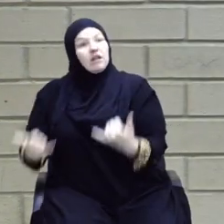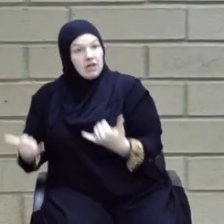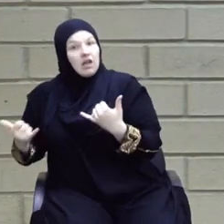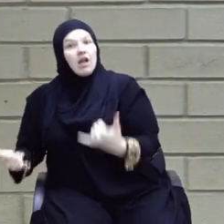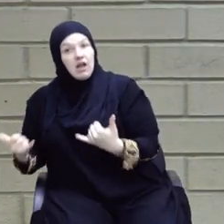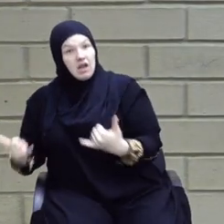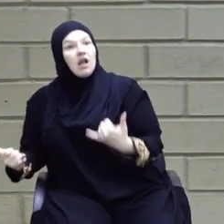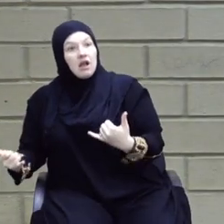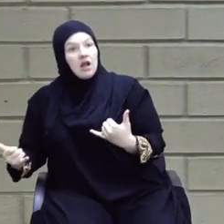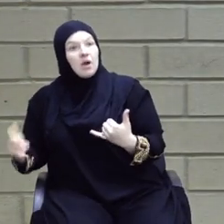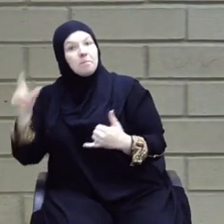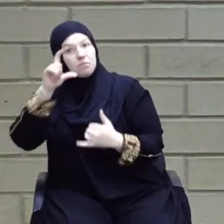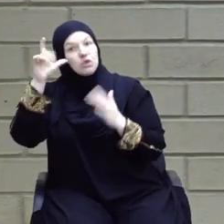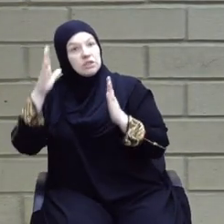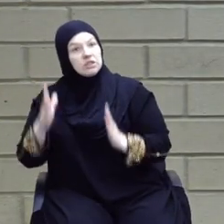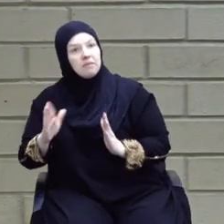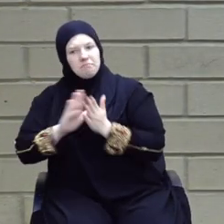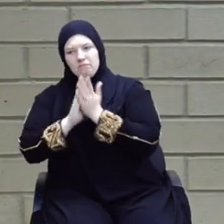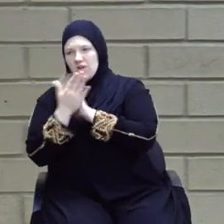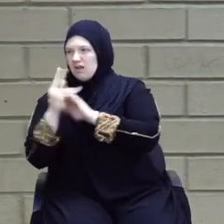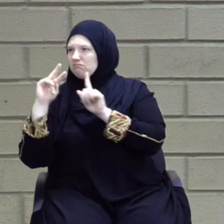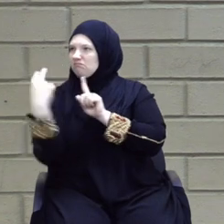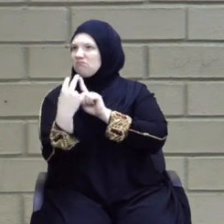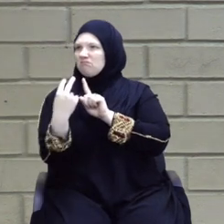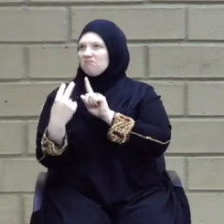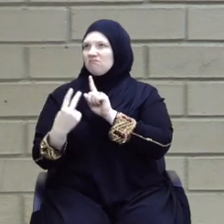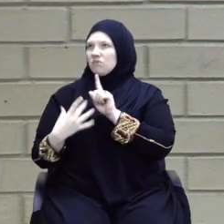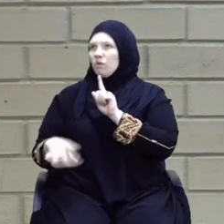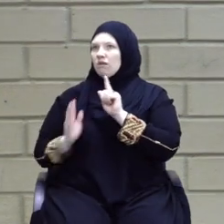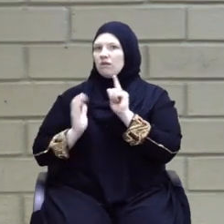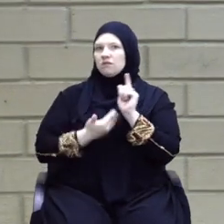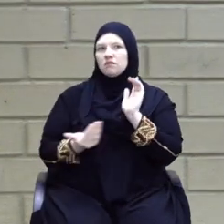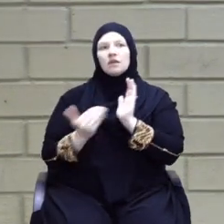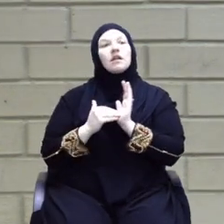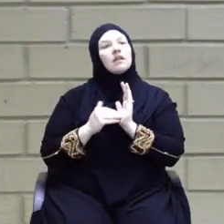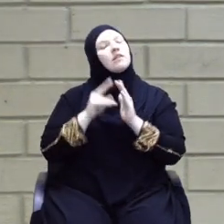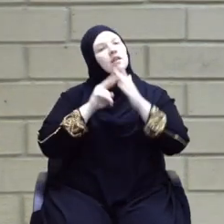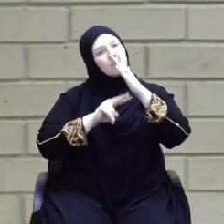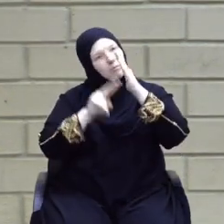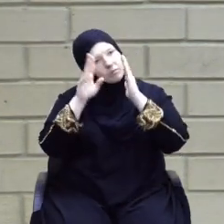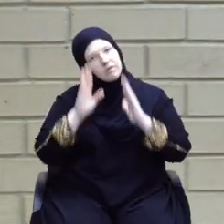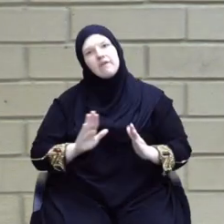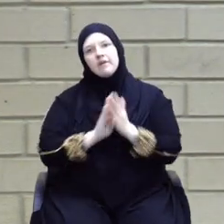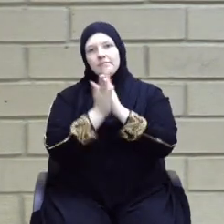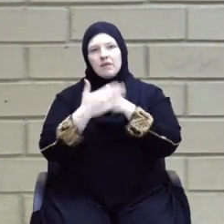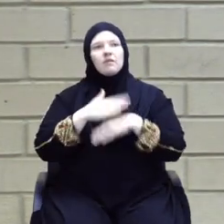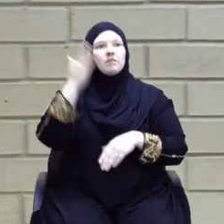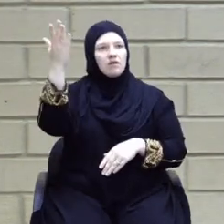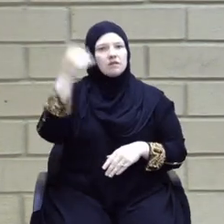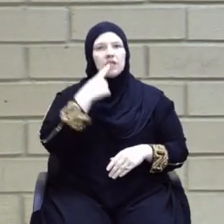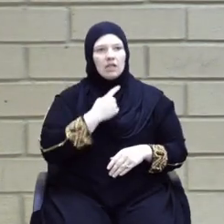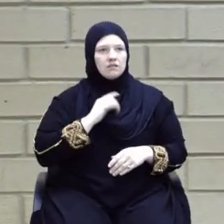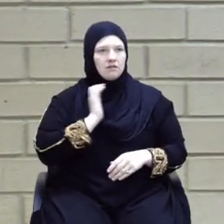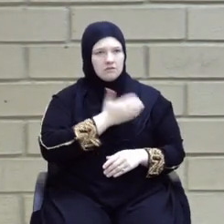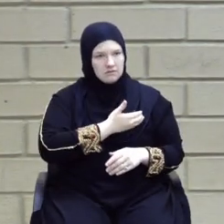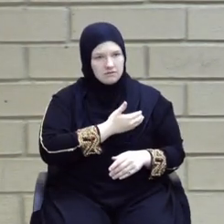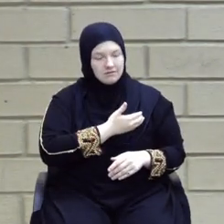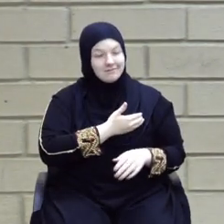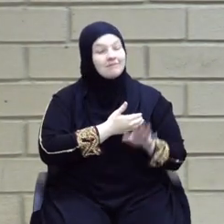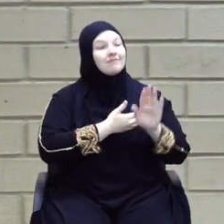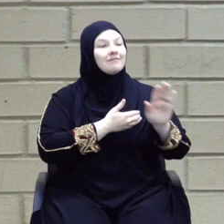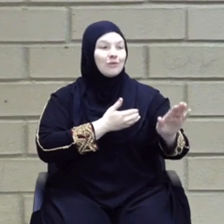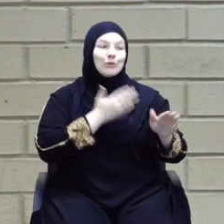whereas Muslims and Islam become strangers. And then the Prophet sallallahu alaihi wasallam tells us good